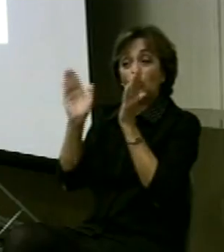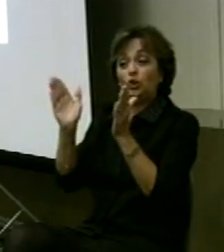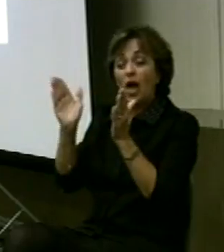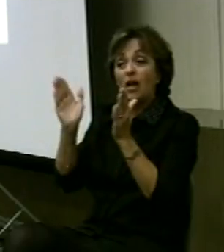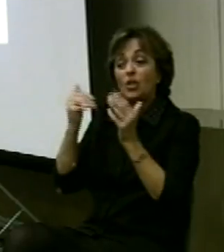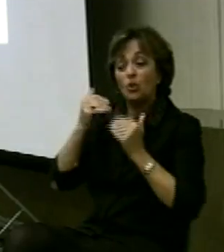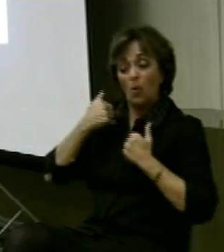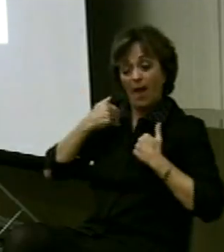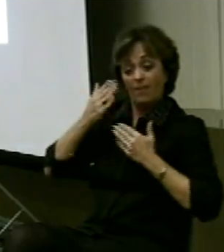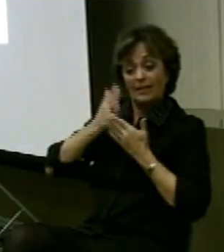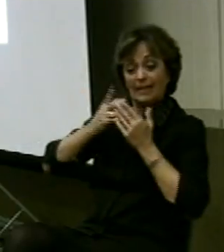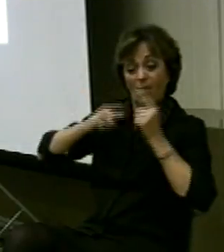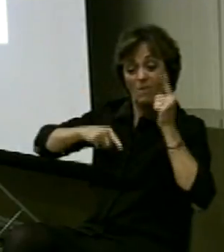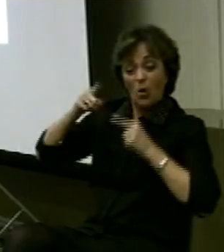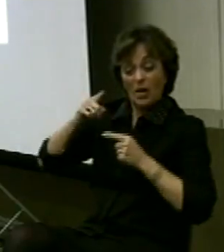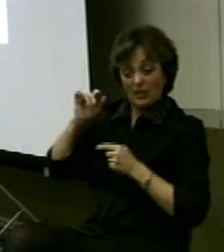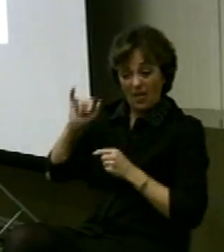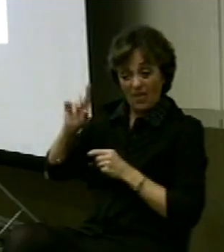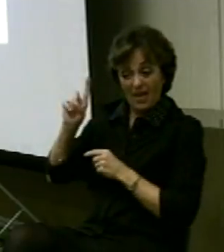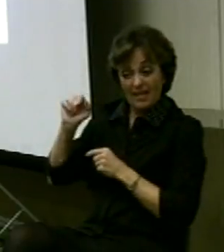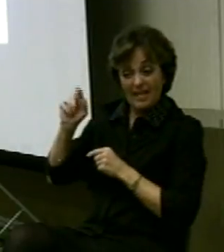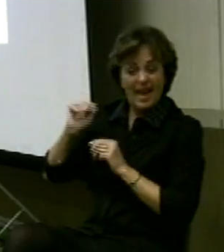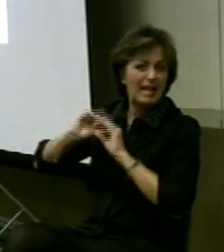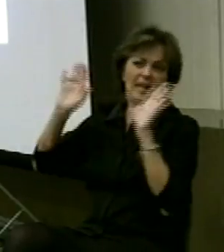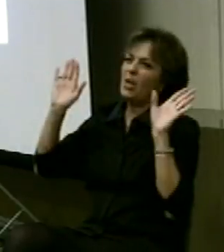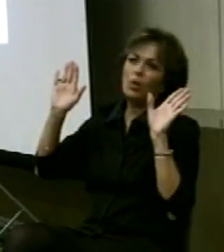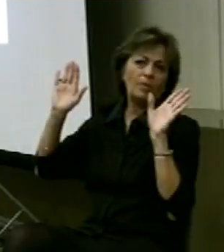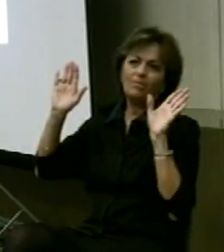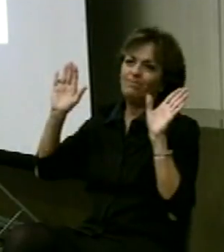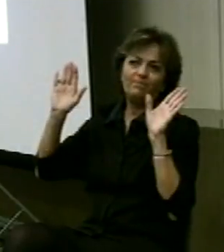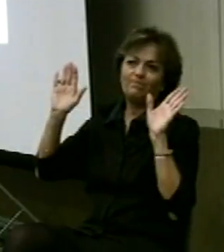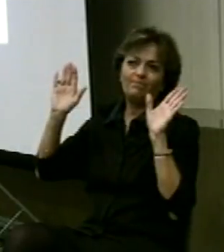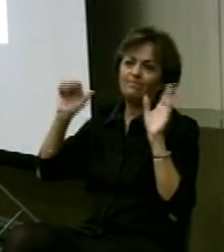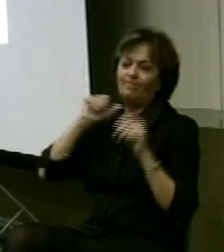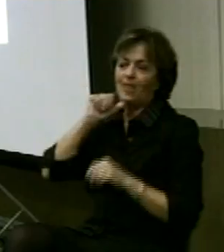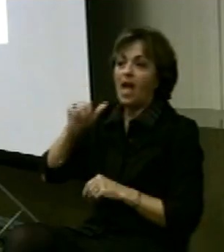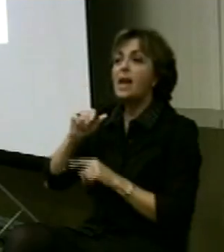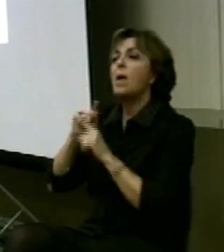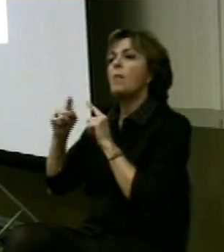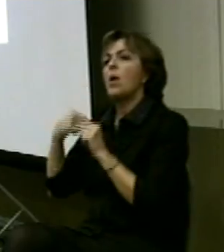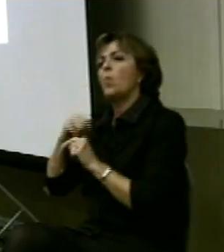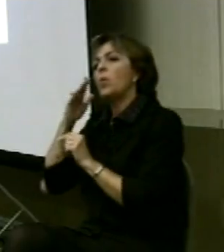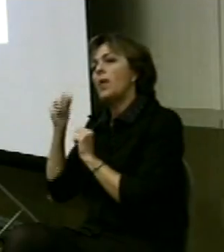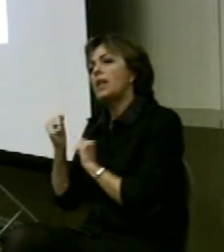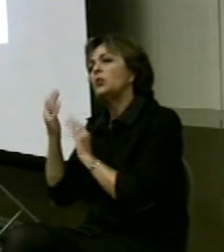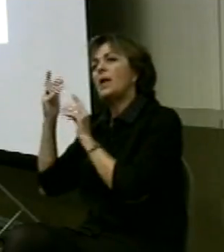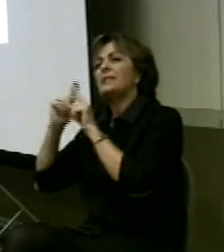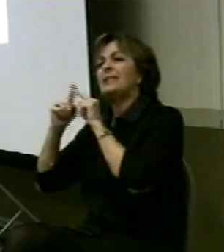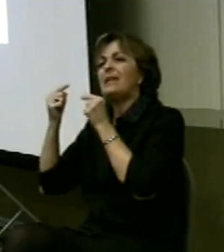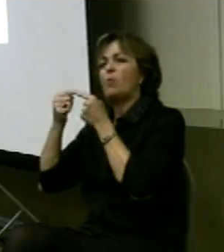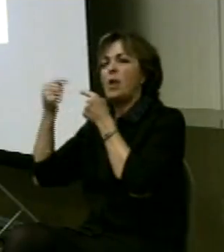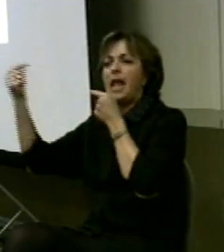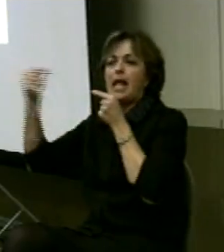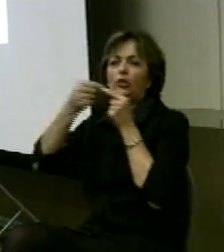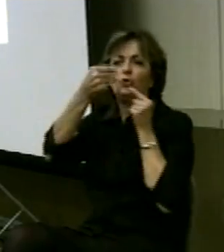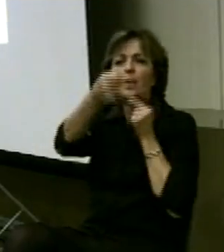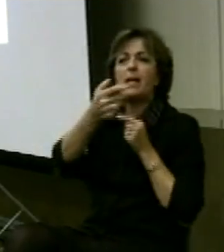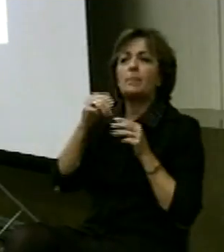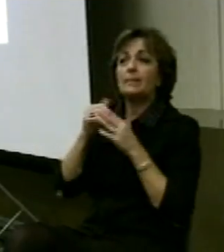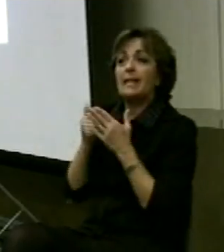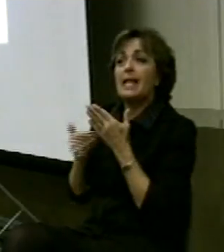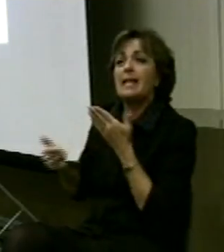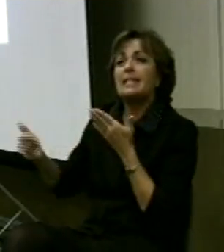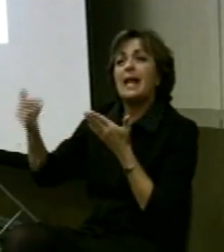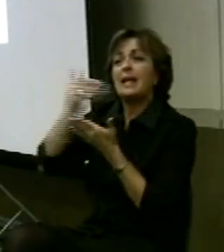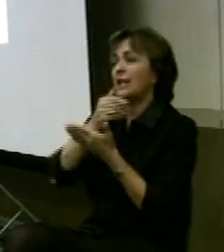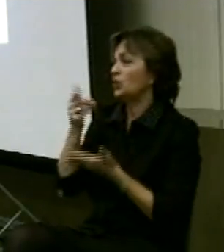to get that clear of data from it. But again, we'll address the different extremes of data collection that you might